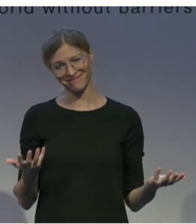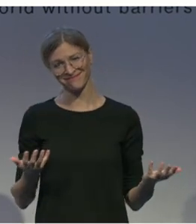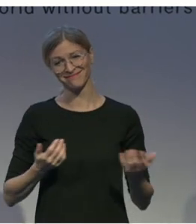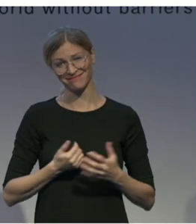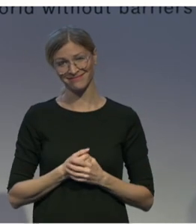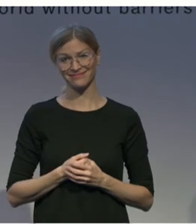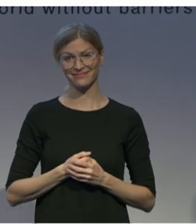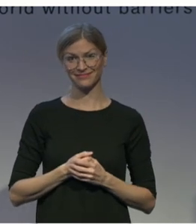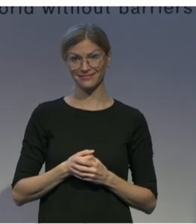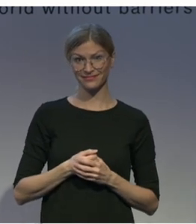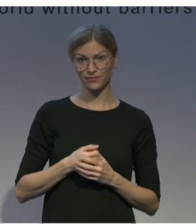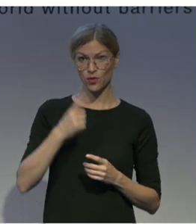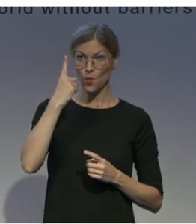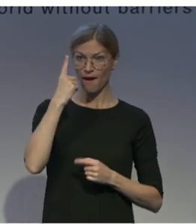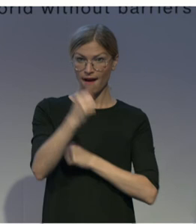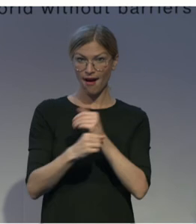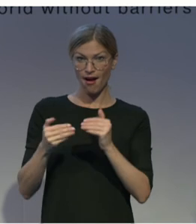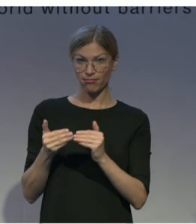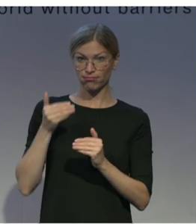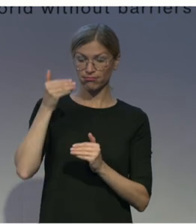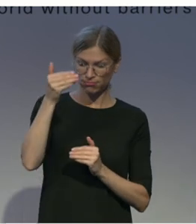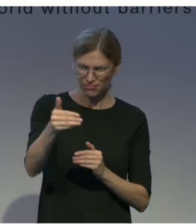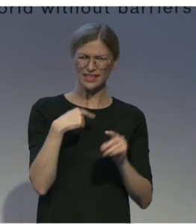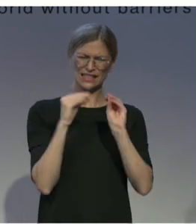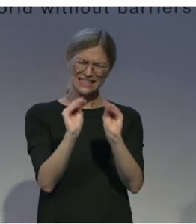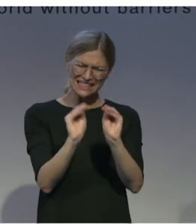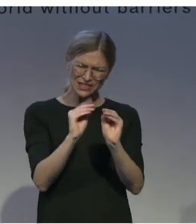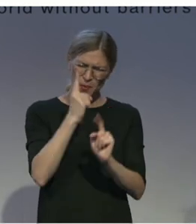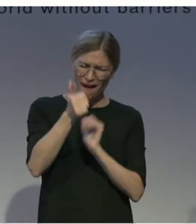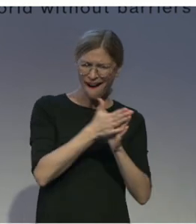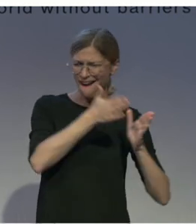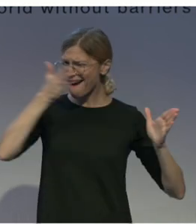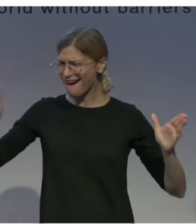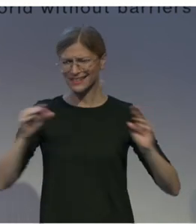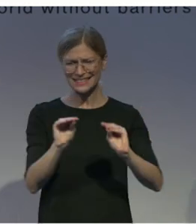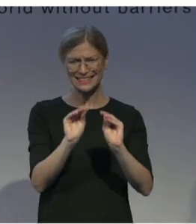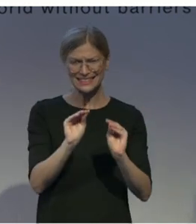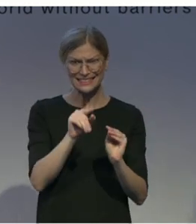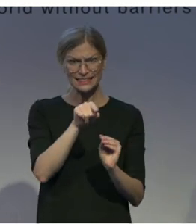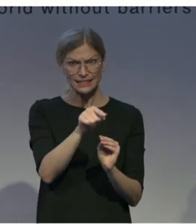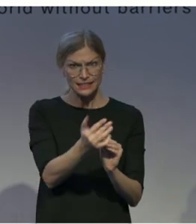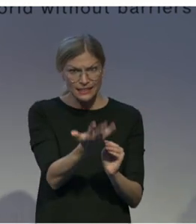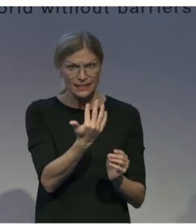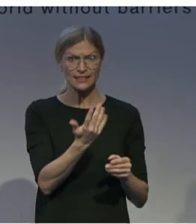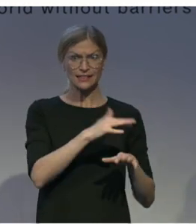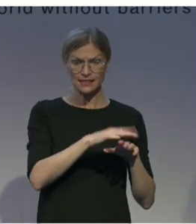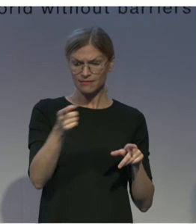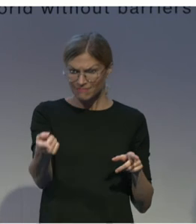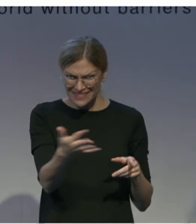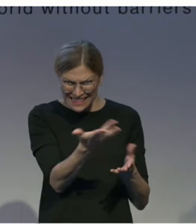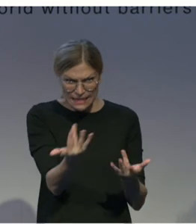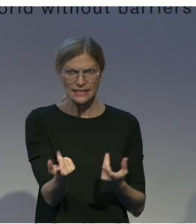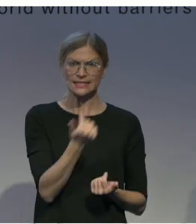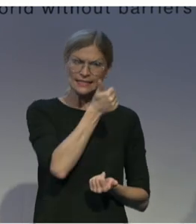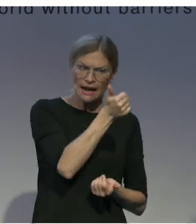After a full day of training, we give individual self-representatives an opportunity to come to the stage and talk about what's